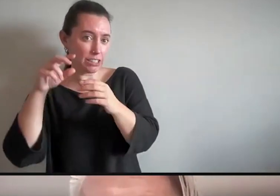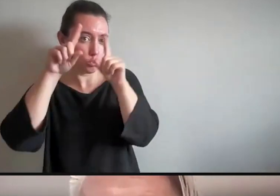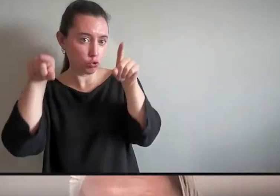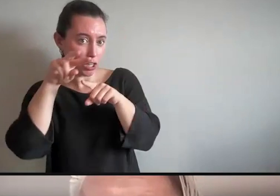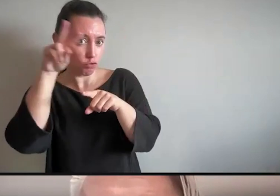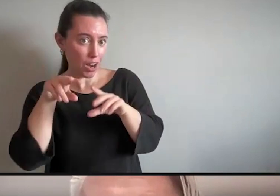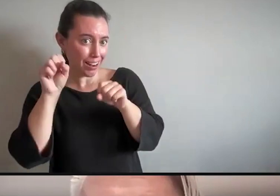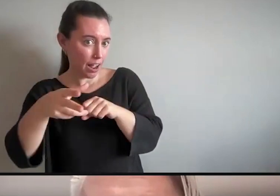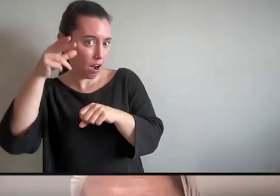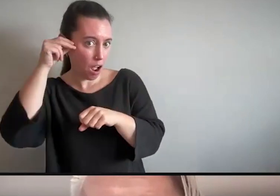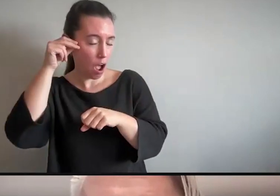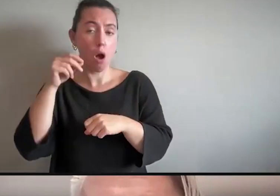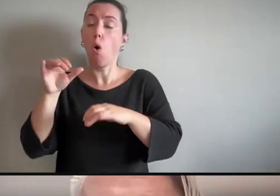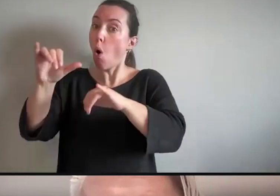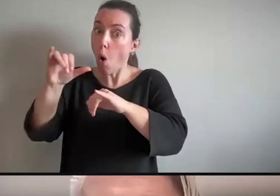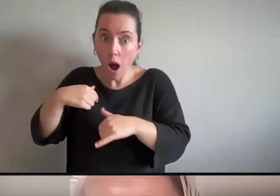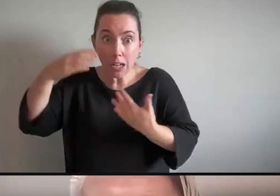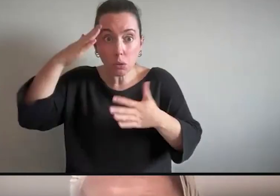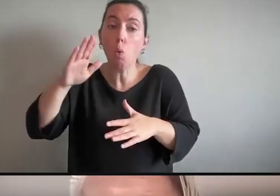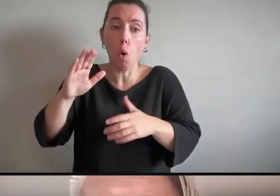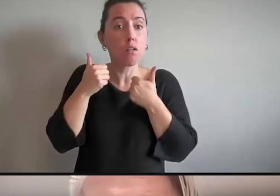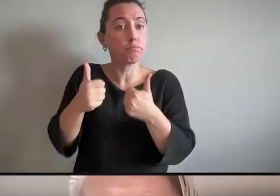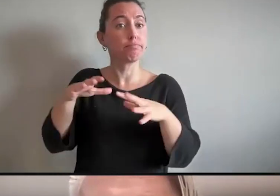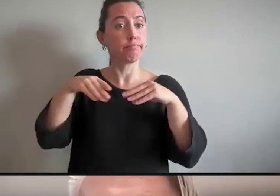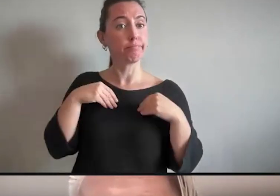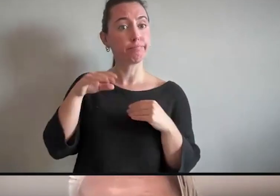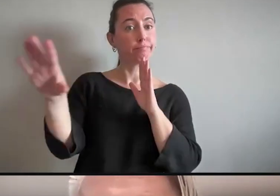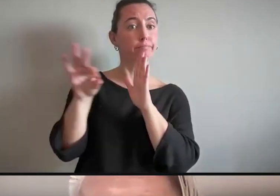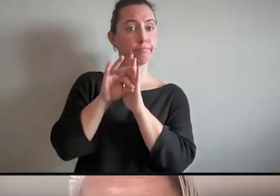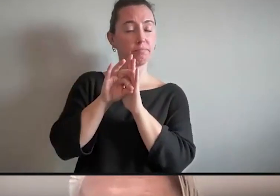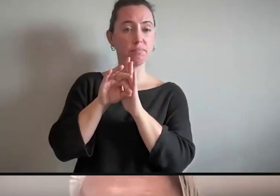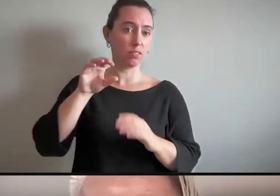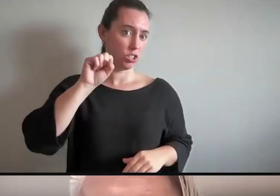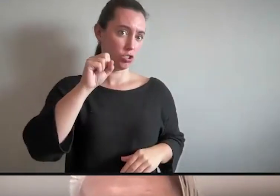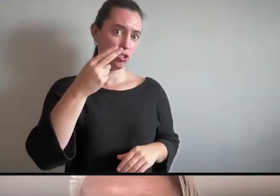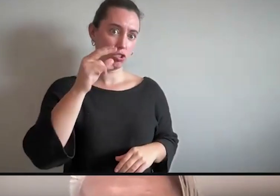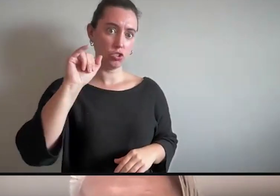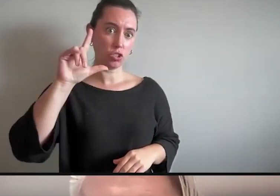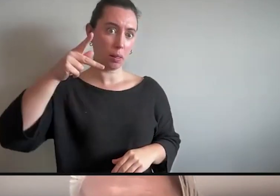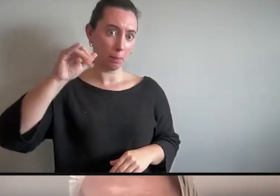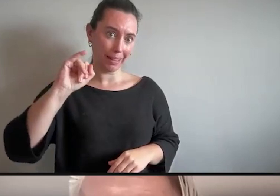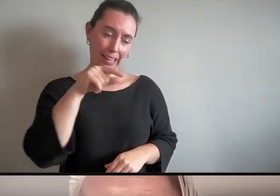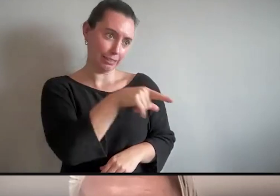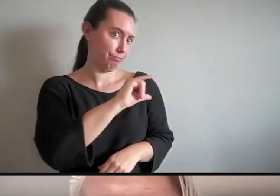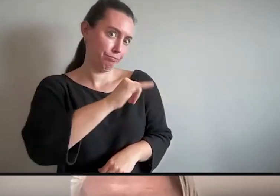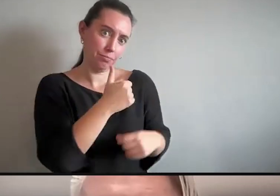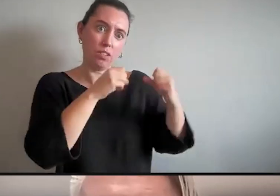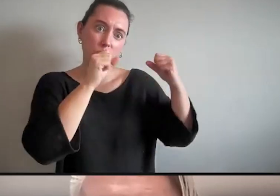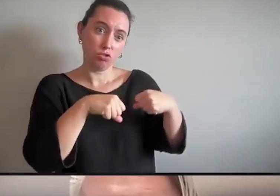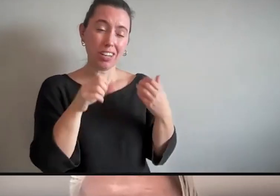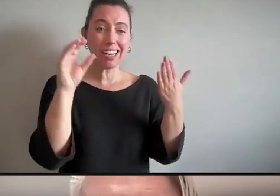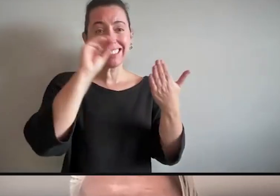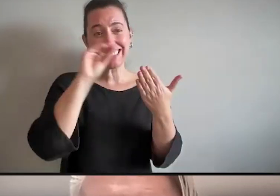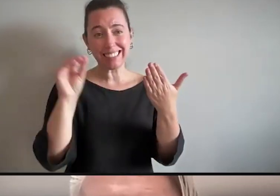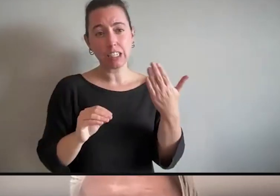you're throwing stuff on the page. And again, Shilpi's right, designers, they want things to look